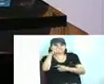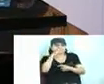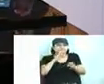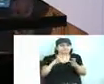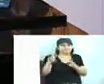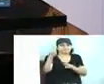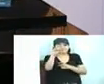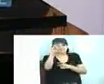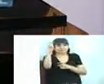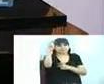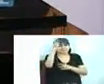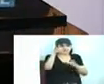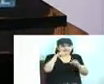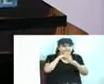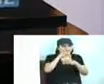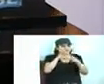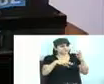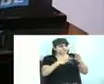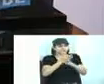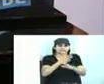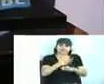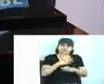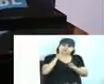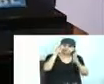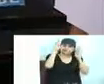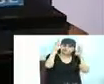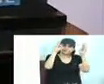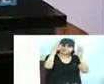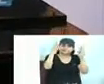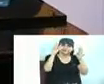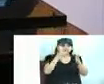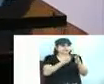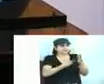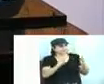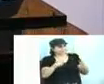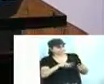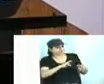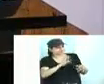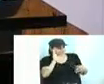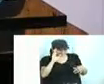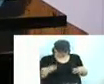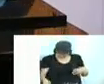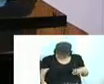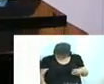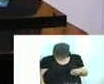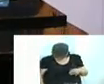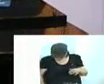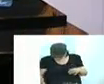my creation. What we'll see